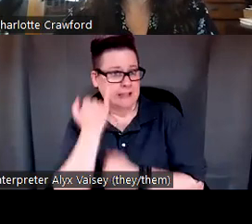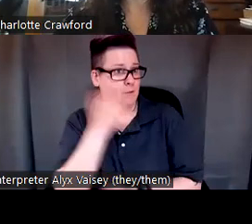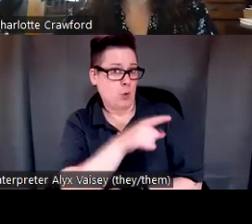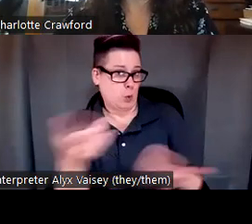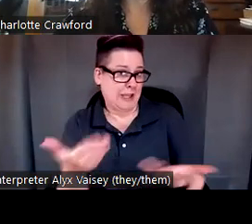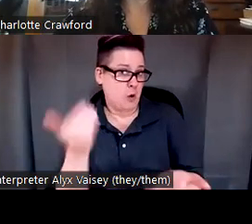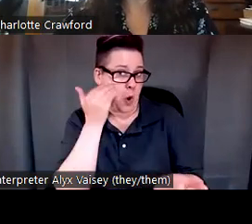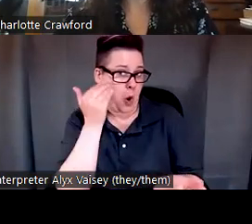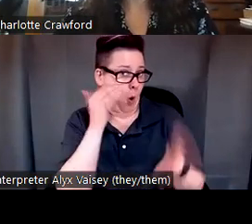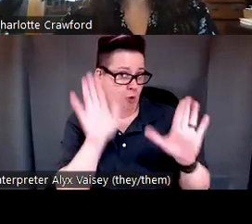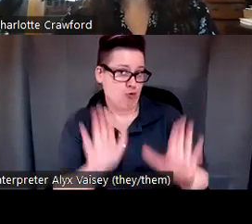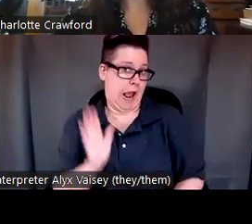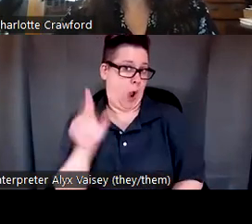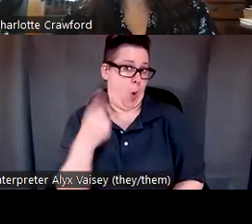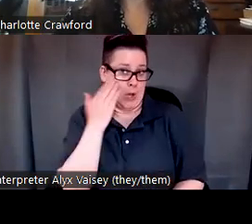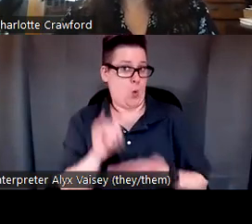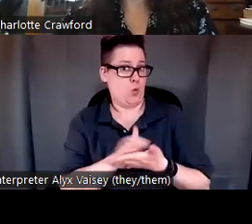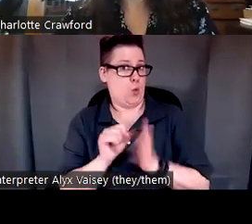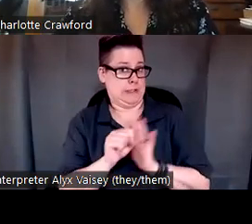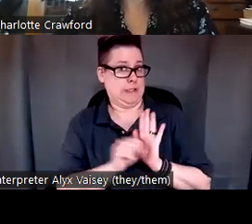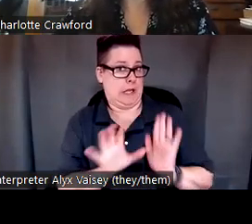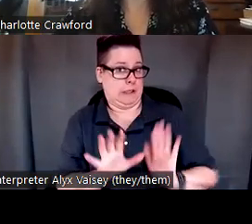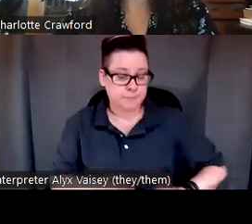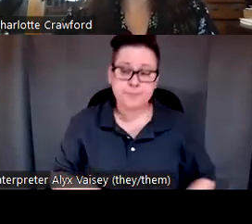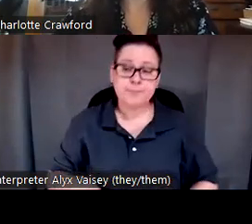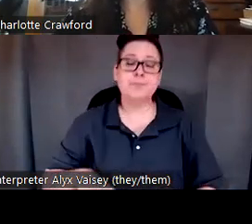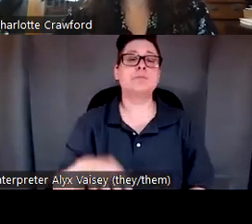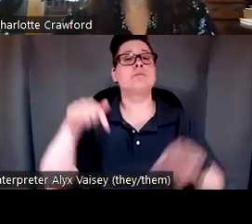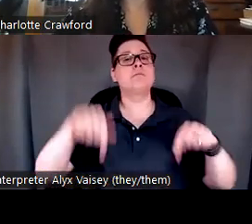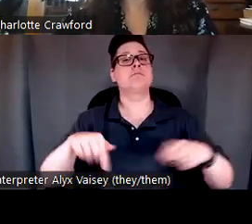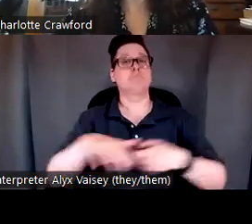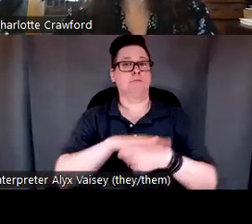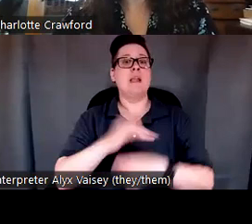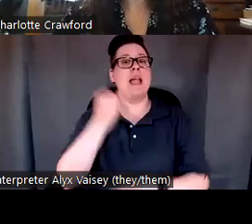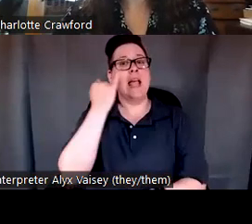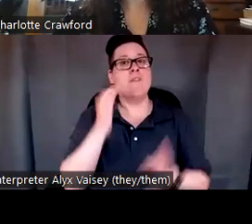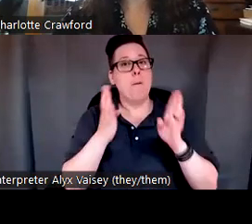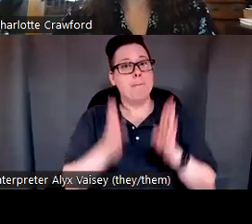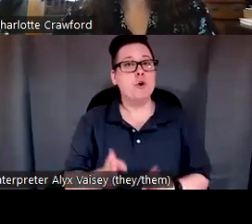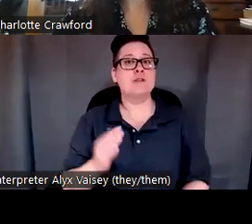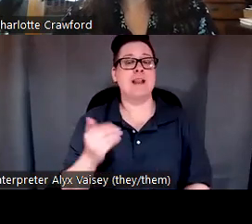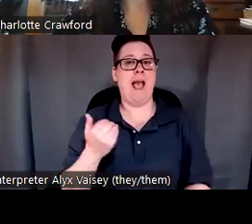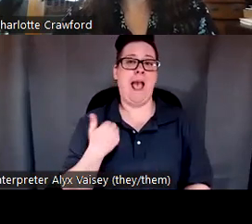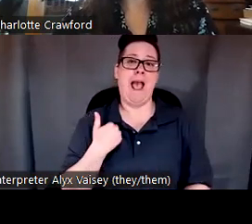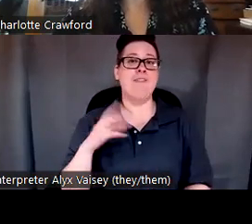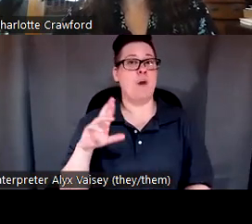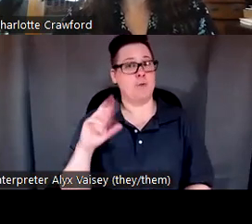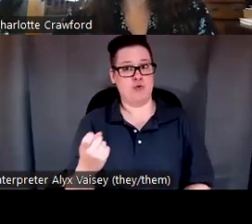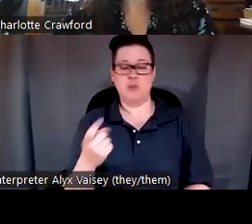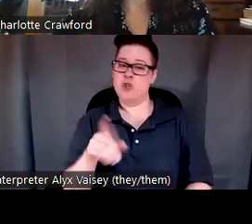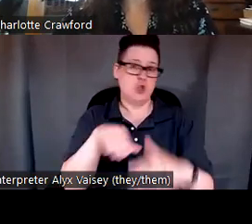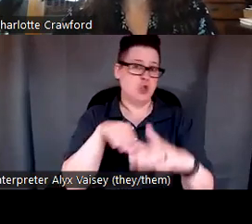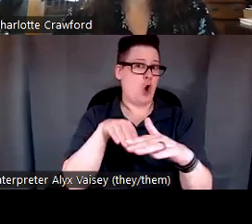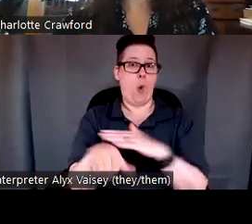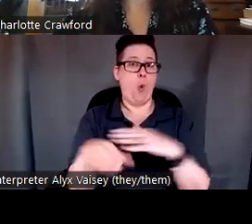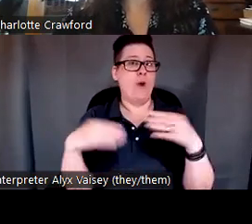great, because I don't know. In our area, if there's a standing prescription, you can walk into the pharmacy and tell them